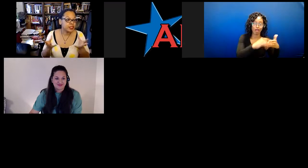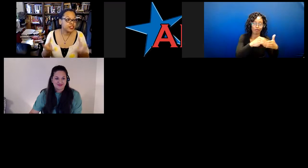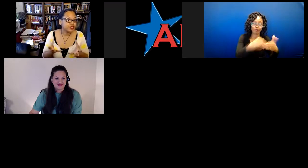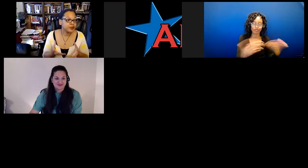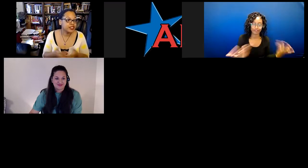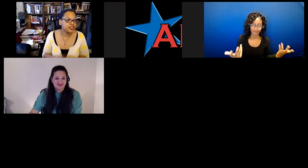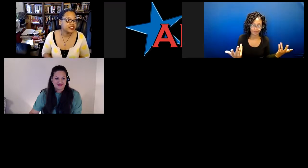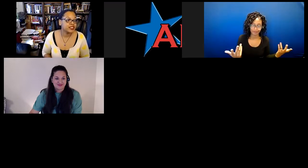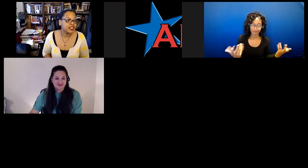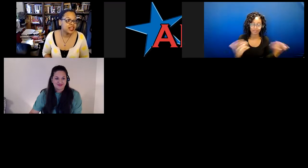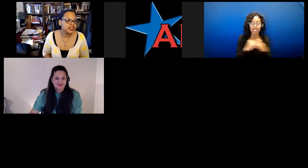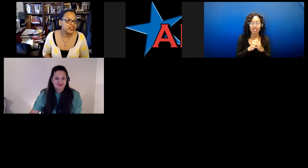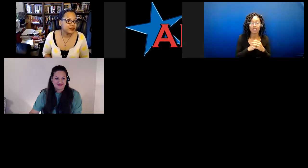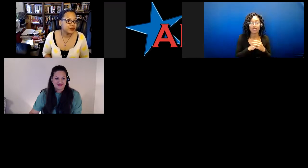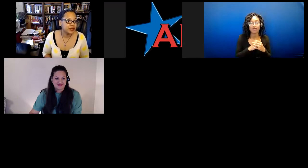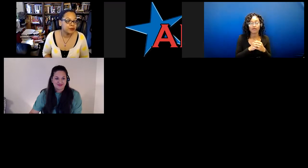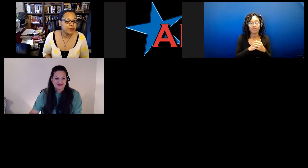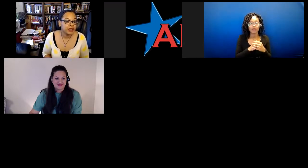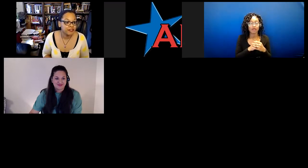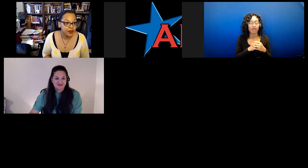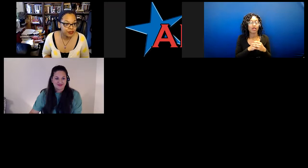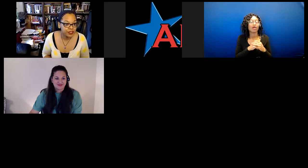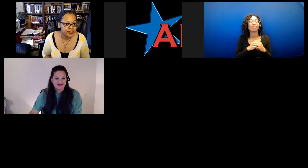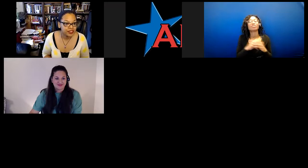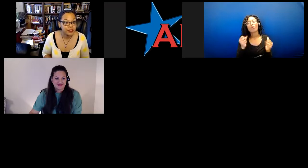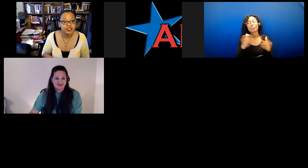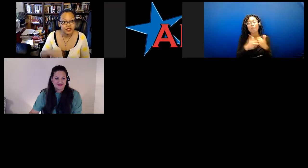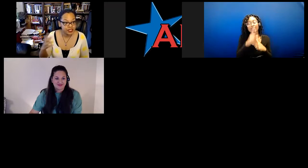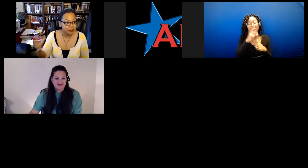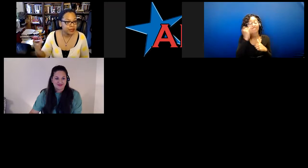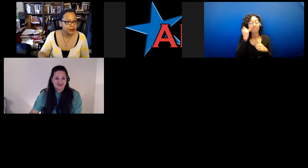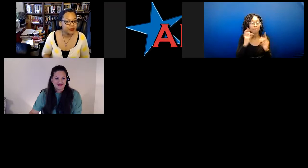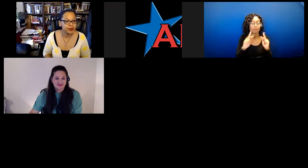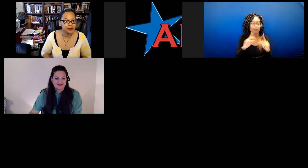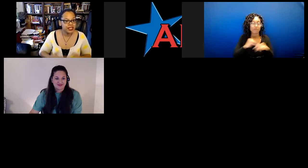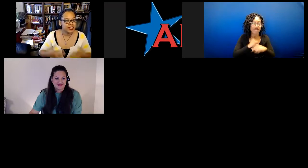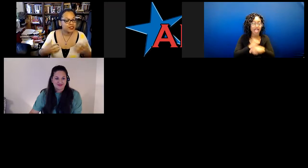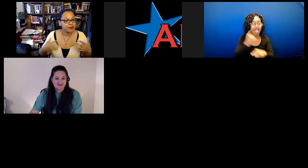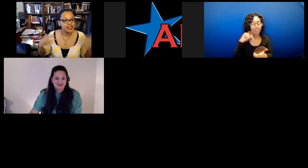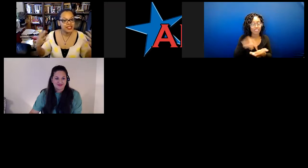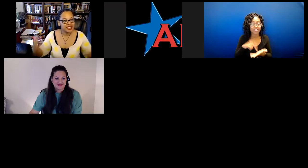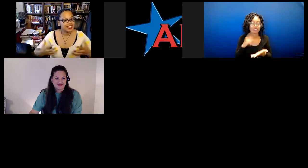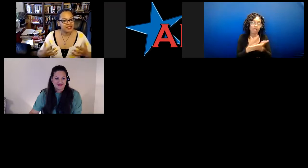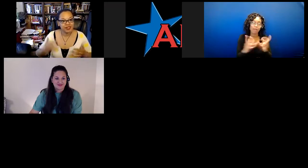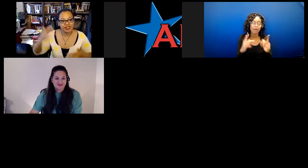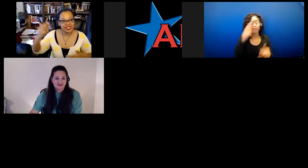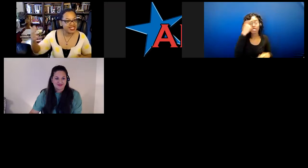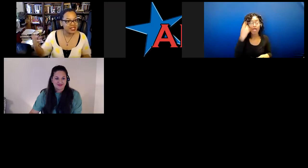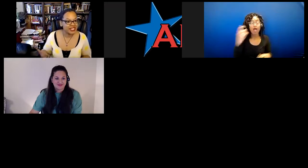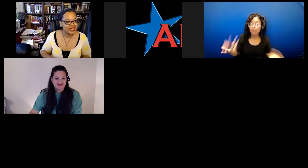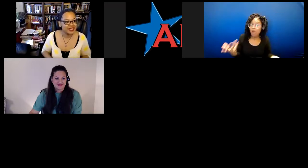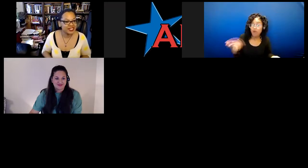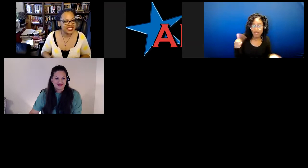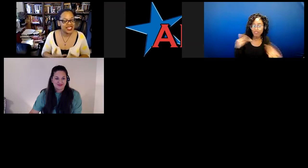The issue with this is that when people have fought for this, of course, there are some people who, because of other